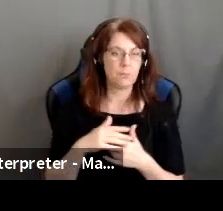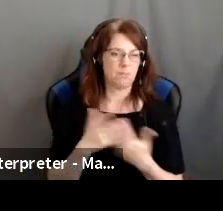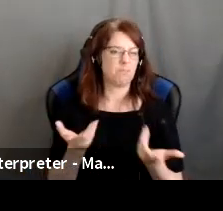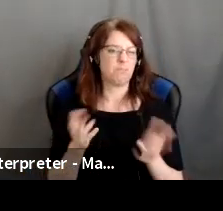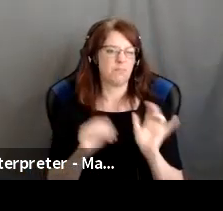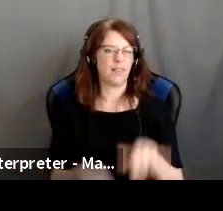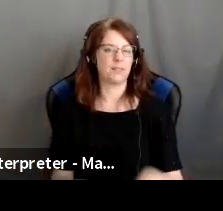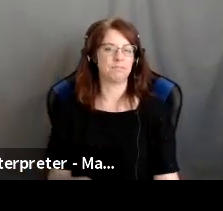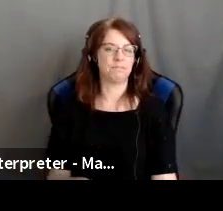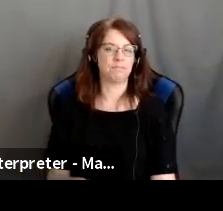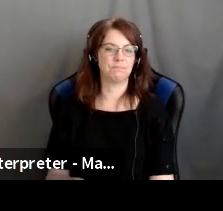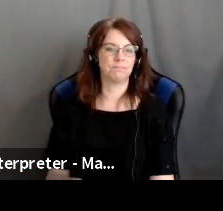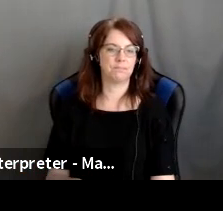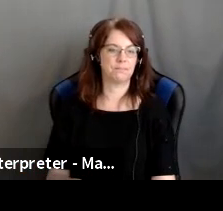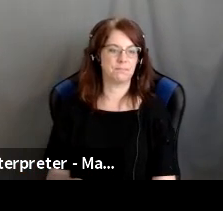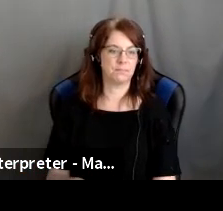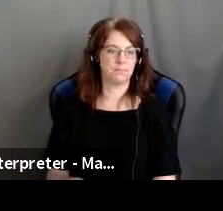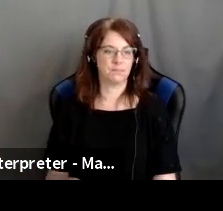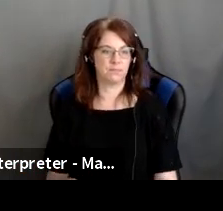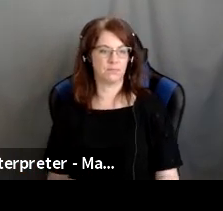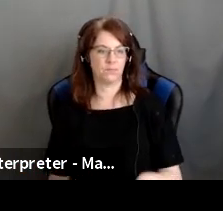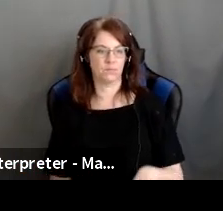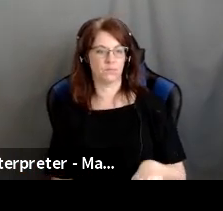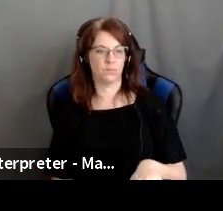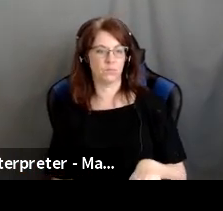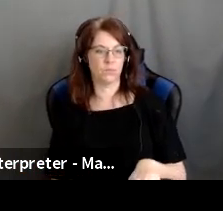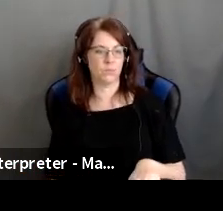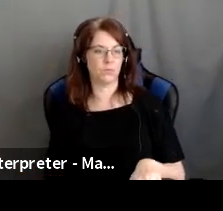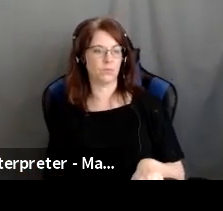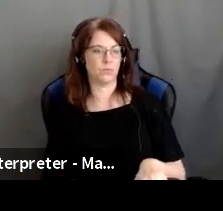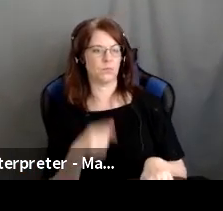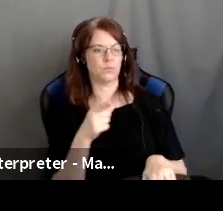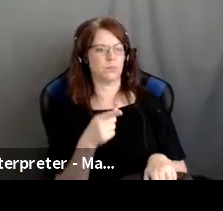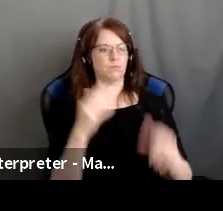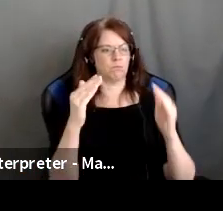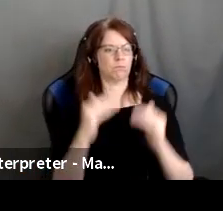that. And that leads me to the next question. Why were you fired?